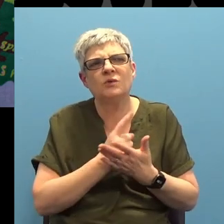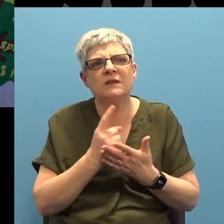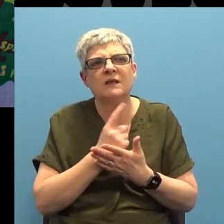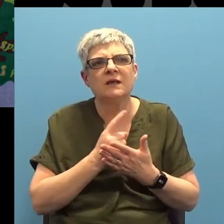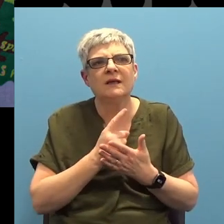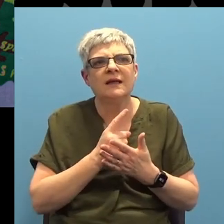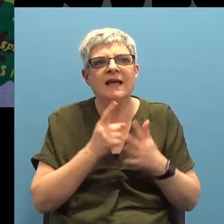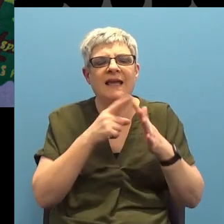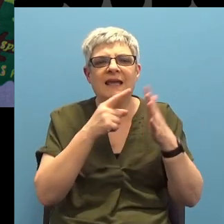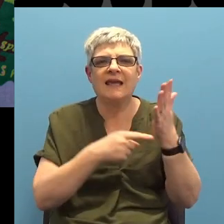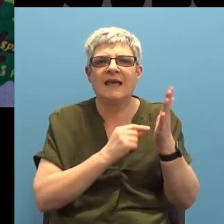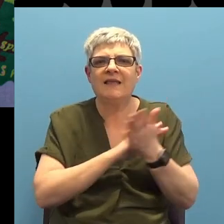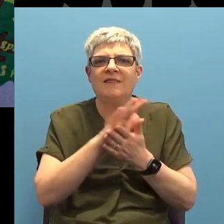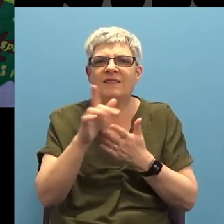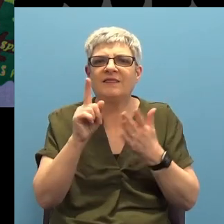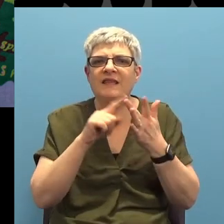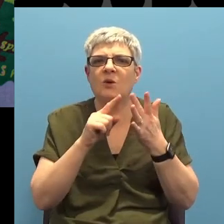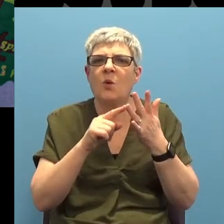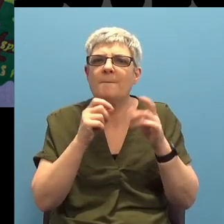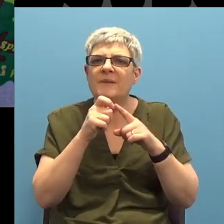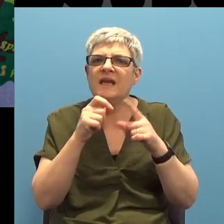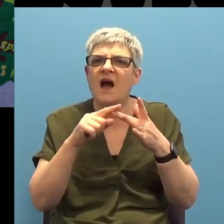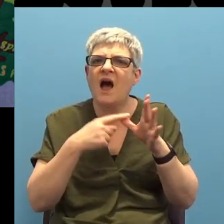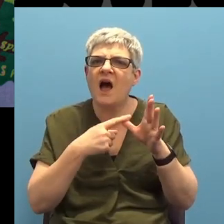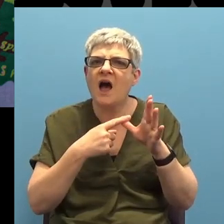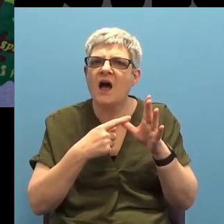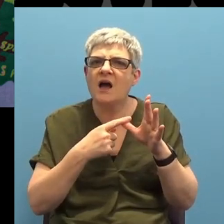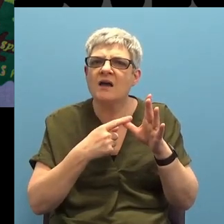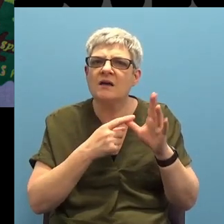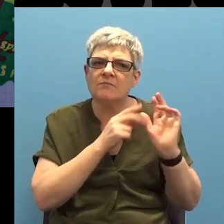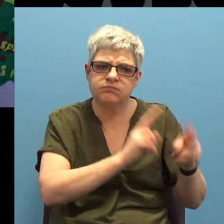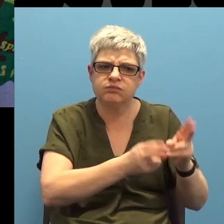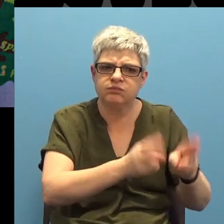the Ethiopian genocide, probably none of us have really heard about,